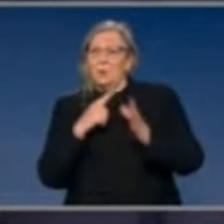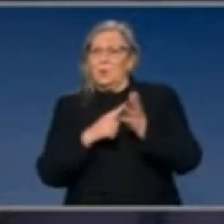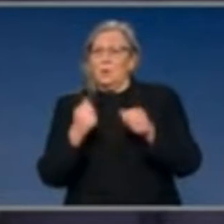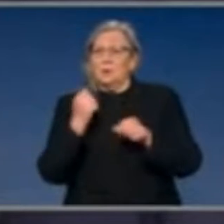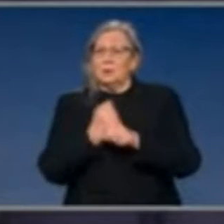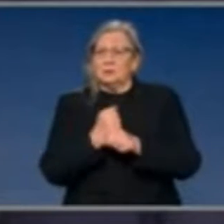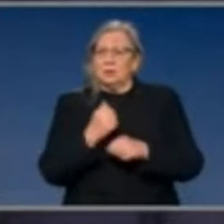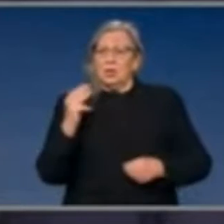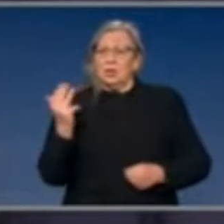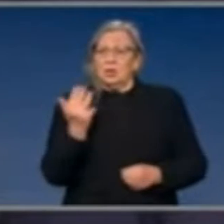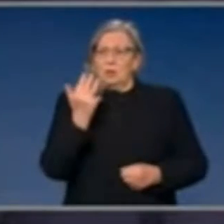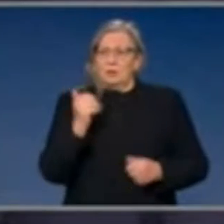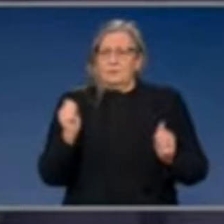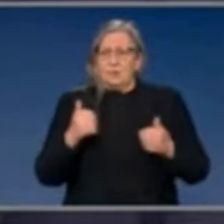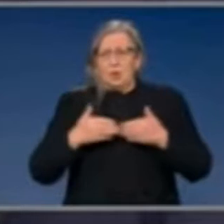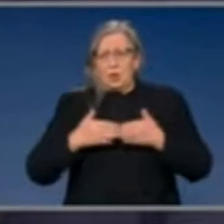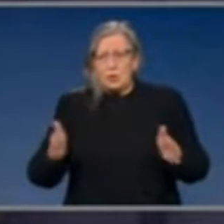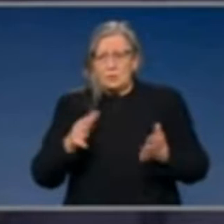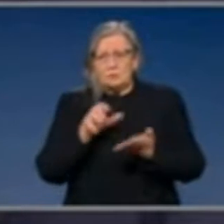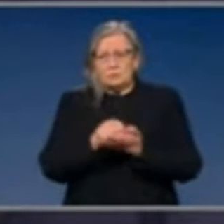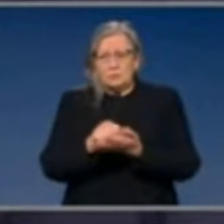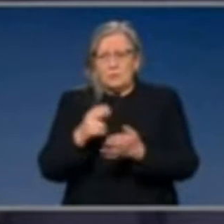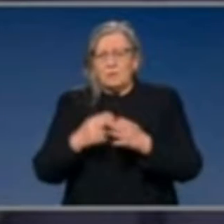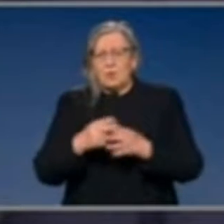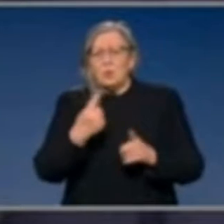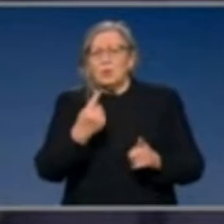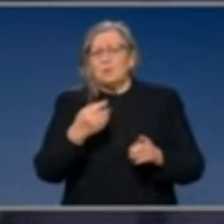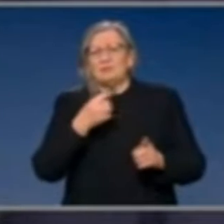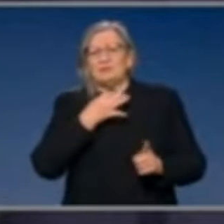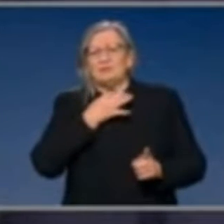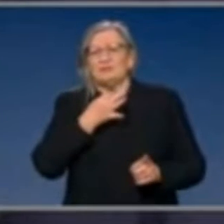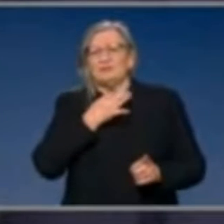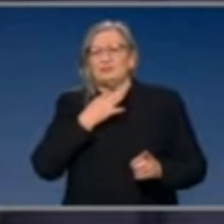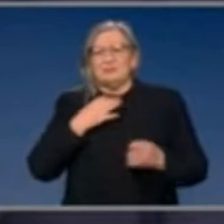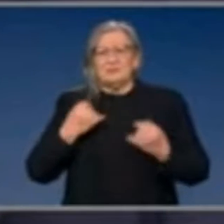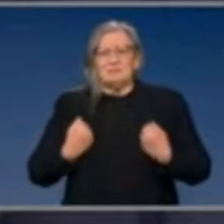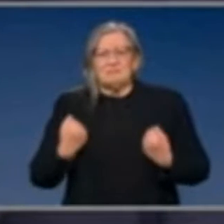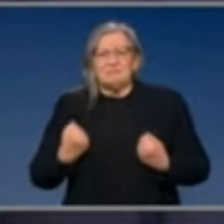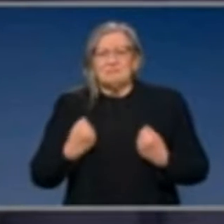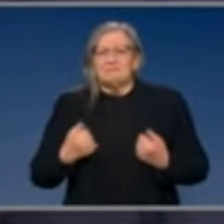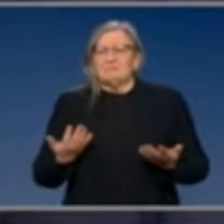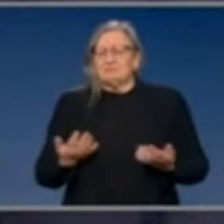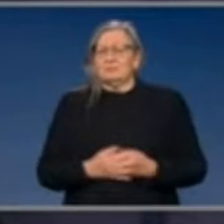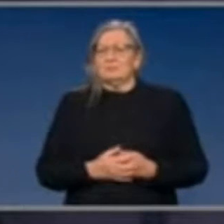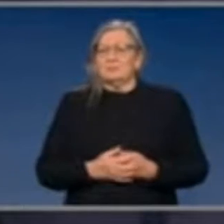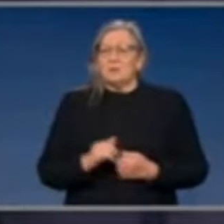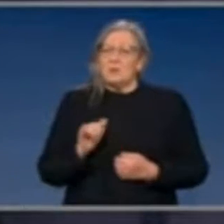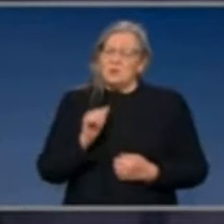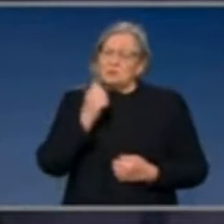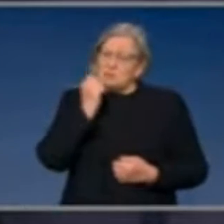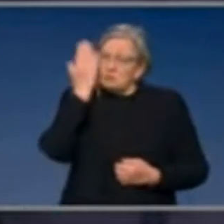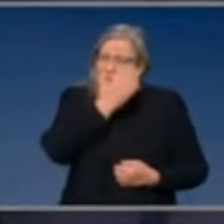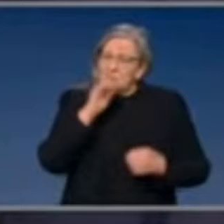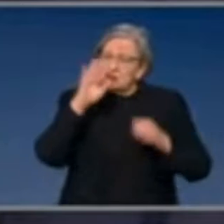opened up vaccinations for immunocompromised children, children with Indigenous heritage,